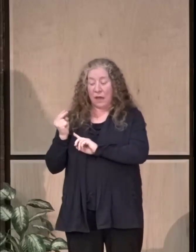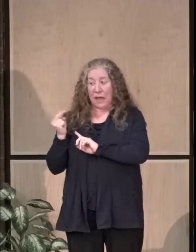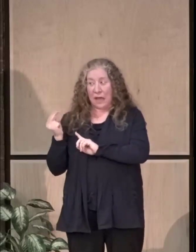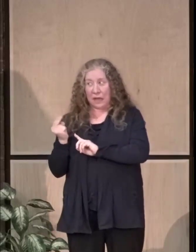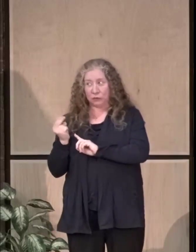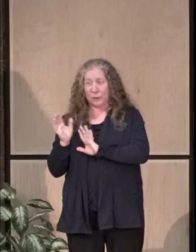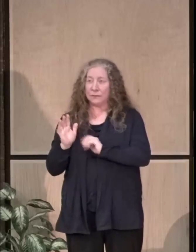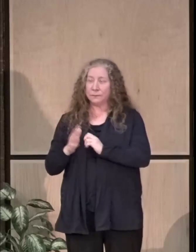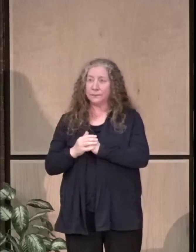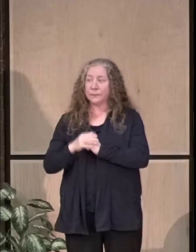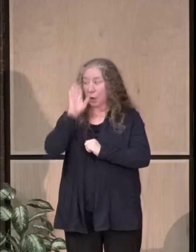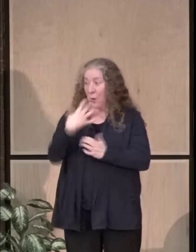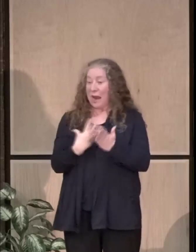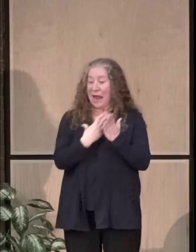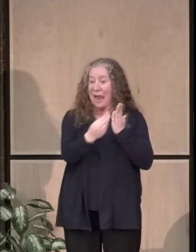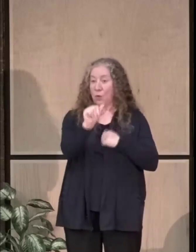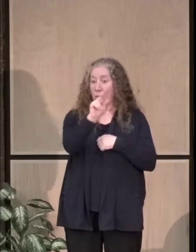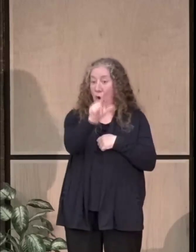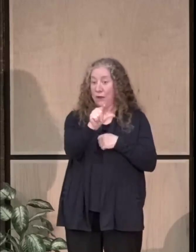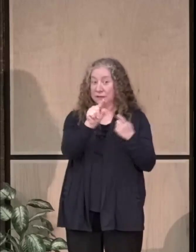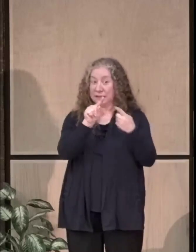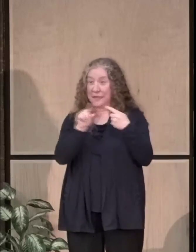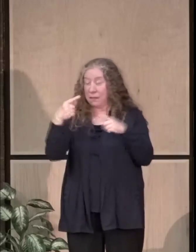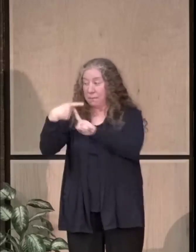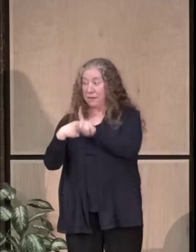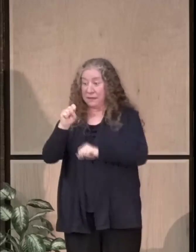Between that time, so when he was released in August till September,